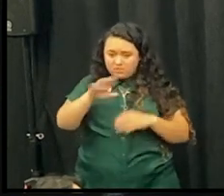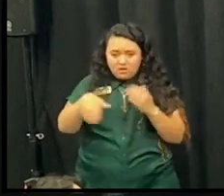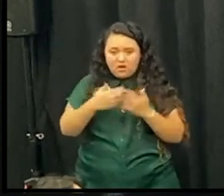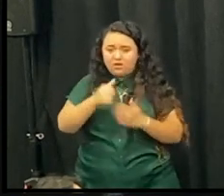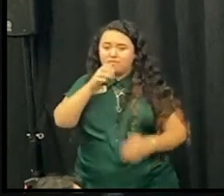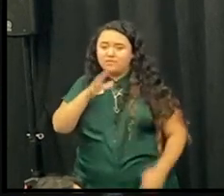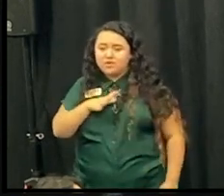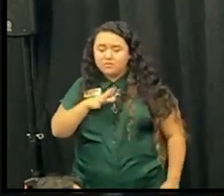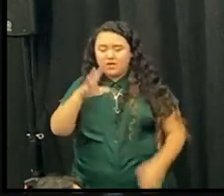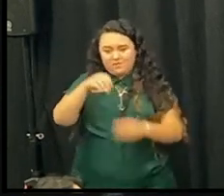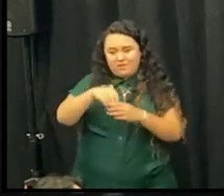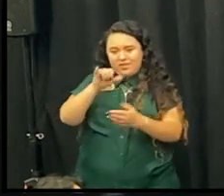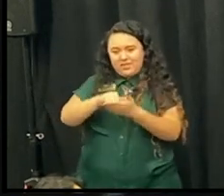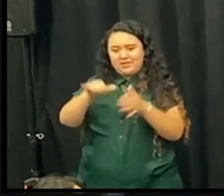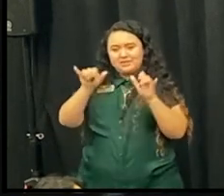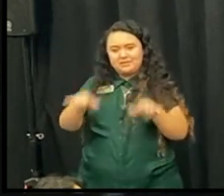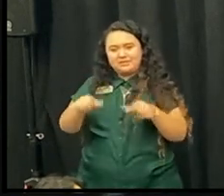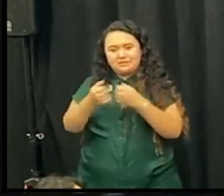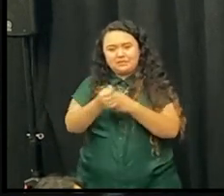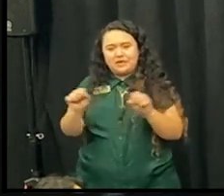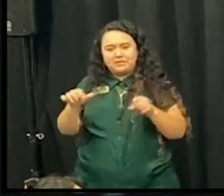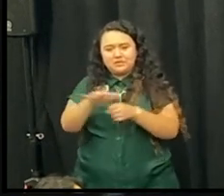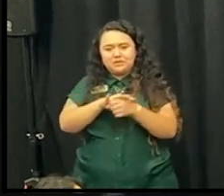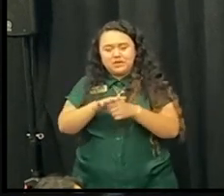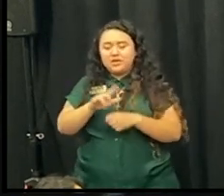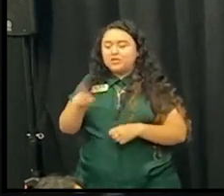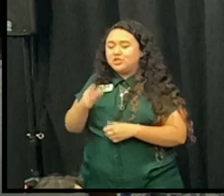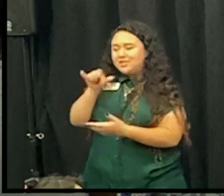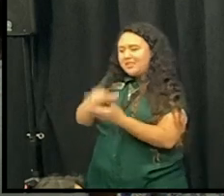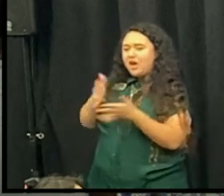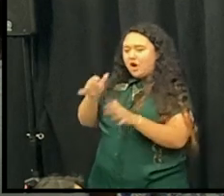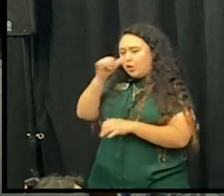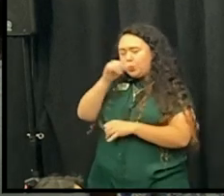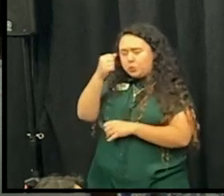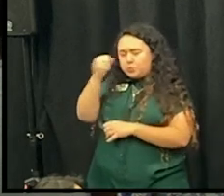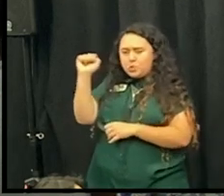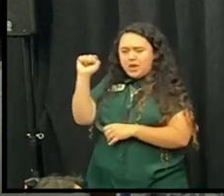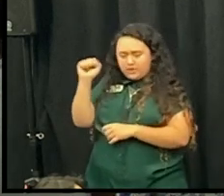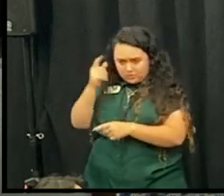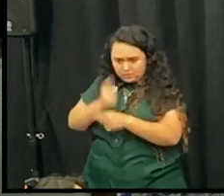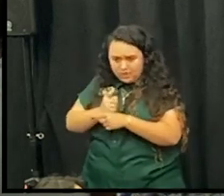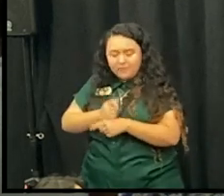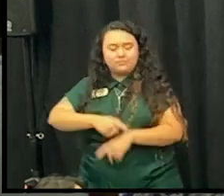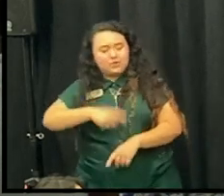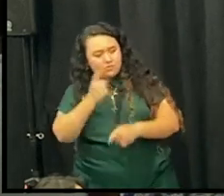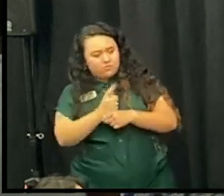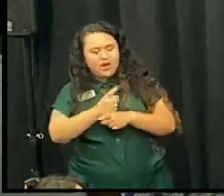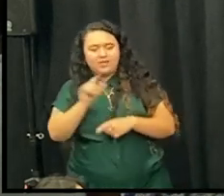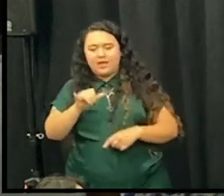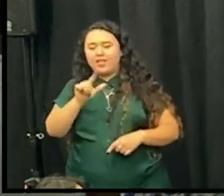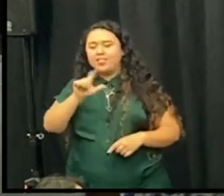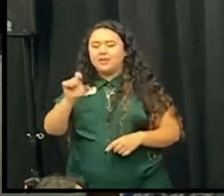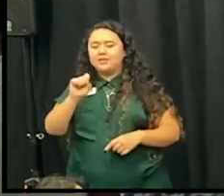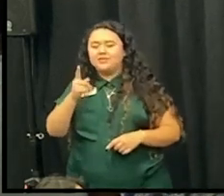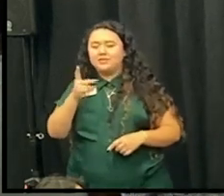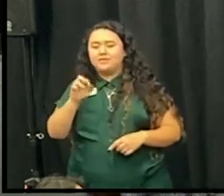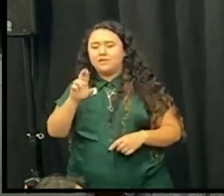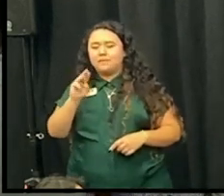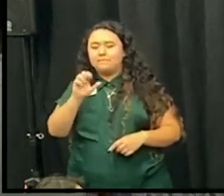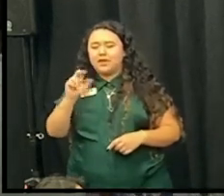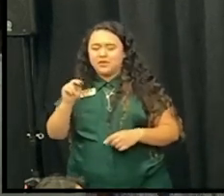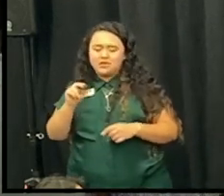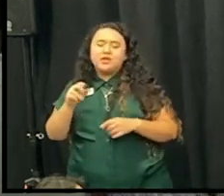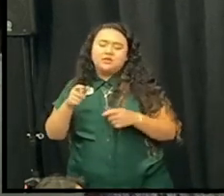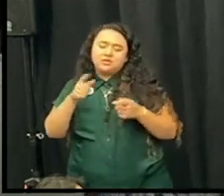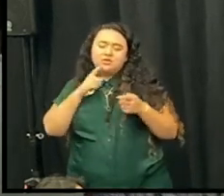because they'll be part of that safe space. And just that is already radical. I know, right? Right? Right. That's Leigh Silverman, who is directing Suffs on Broadway right now,